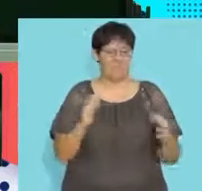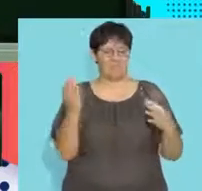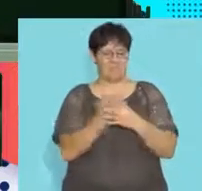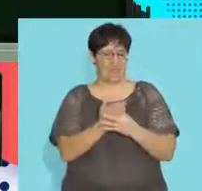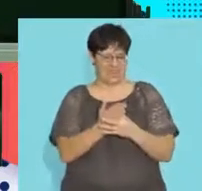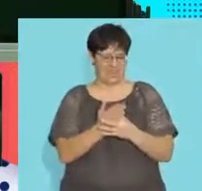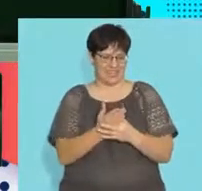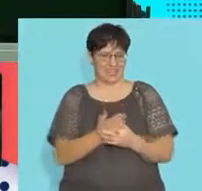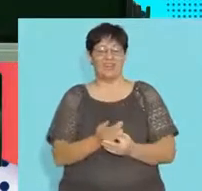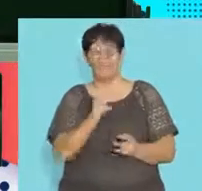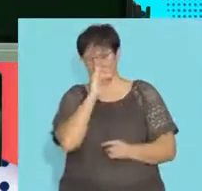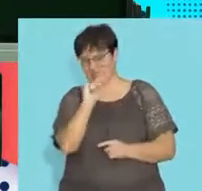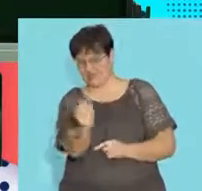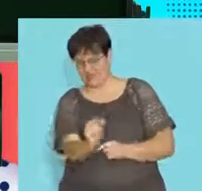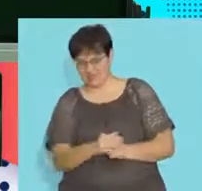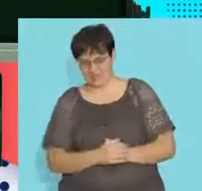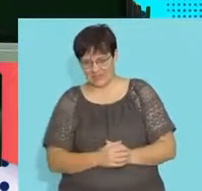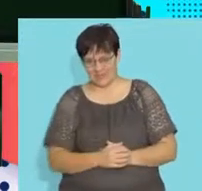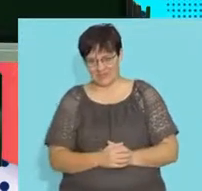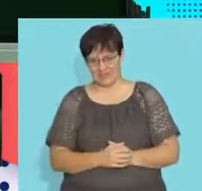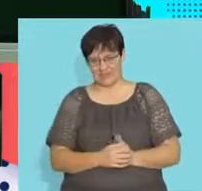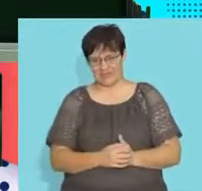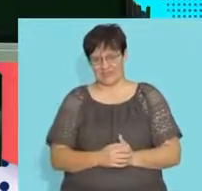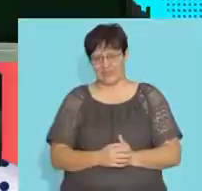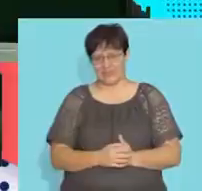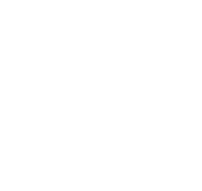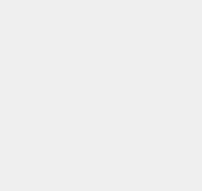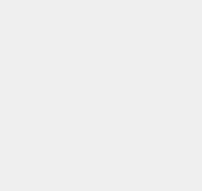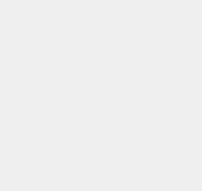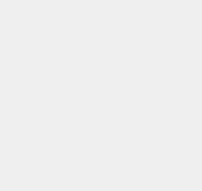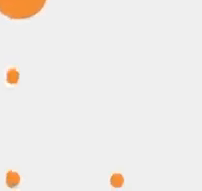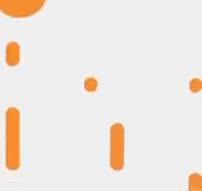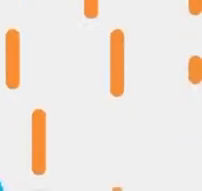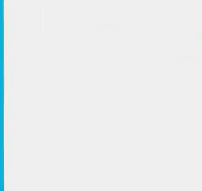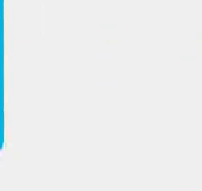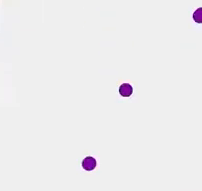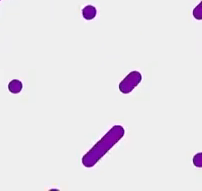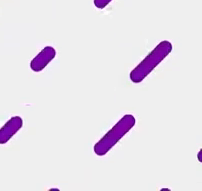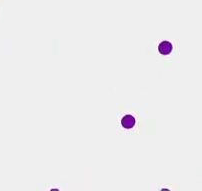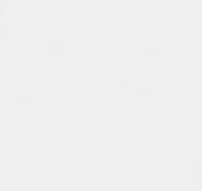We're going to take a break now. I'll see you after the break.